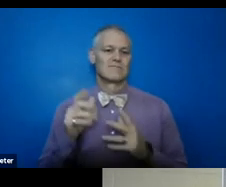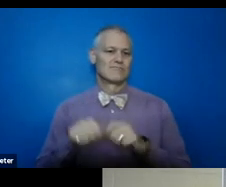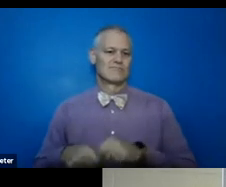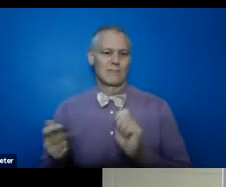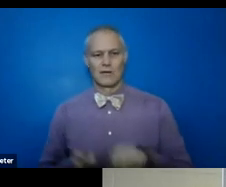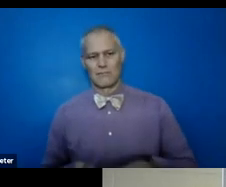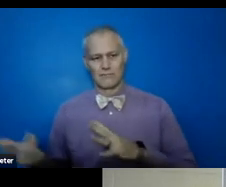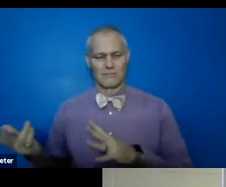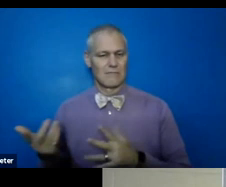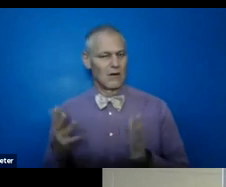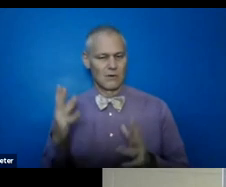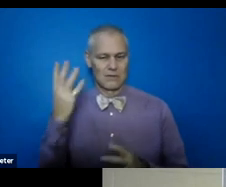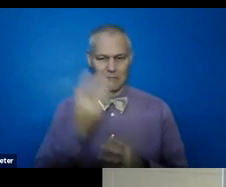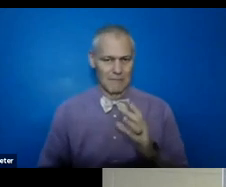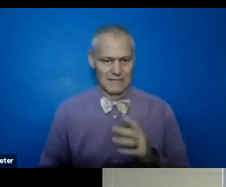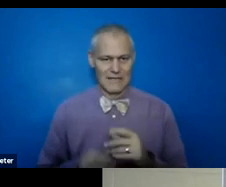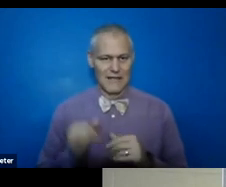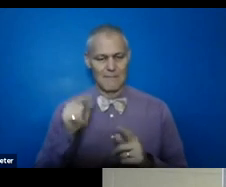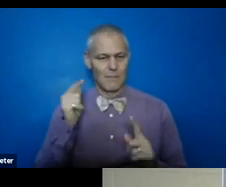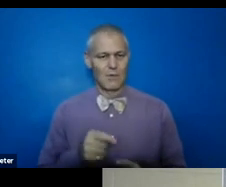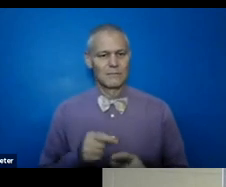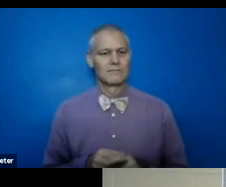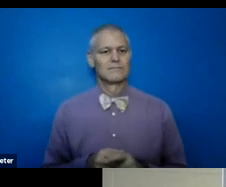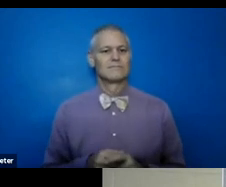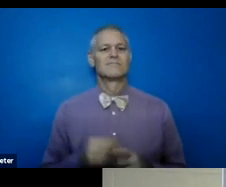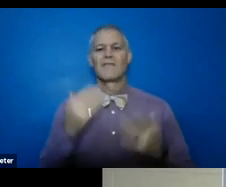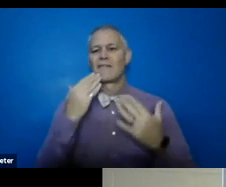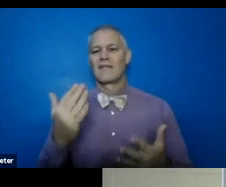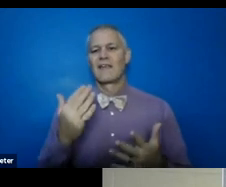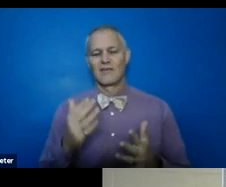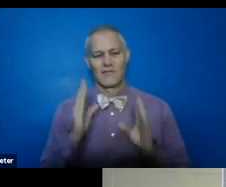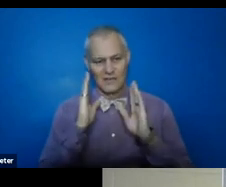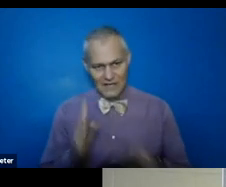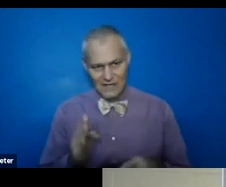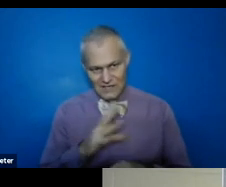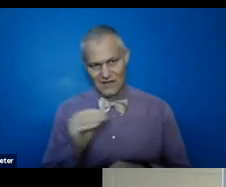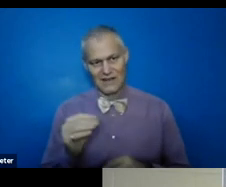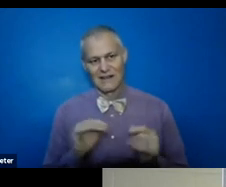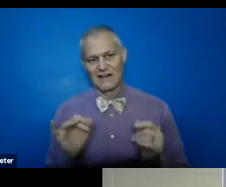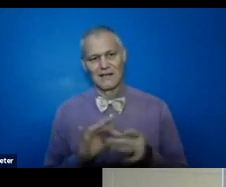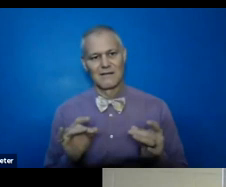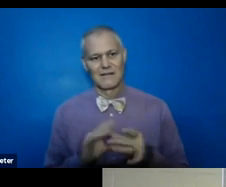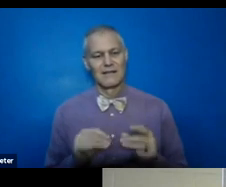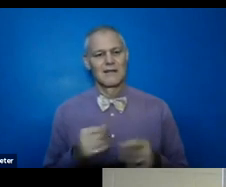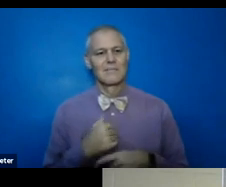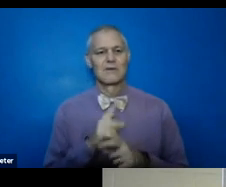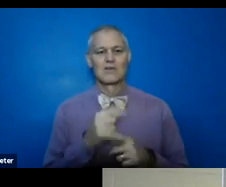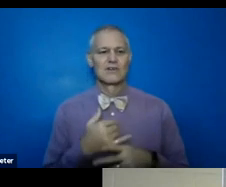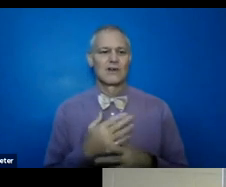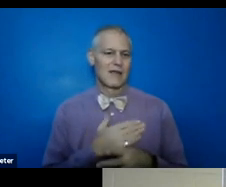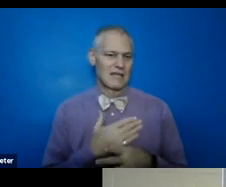getting lost or presumed or anything, but thanks so much for the attention. And like I said, make sure we share my email,